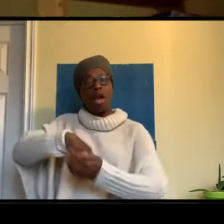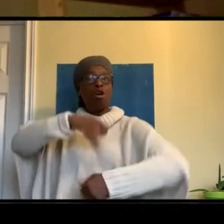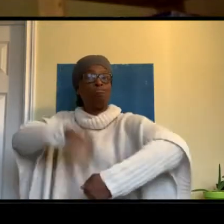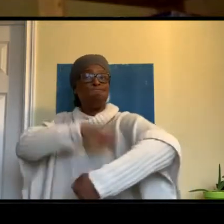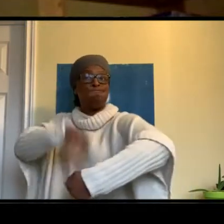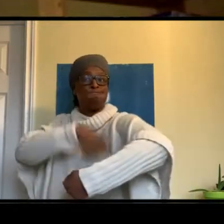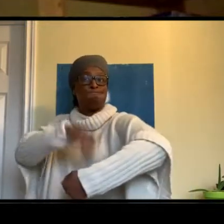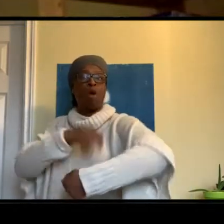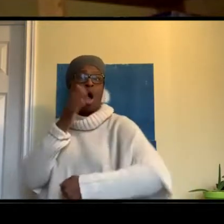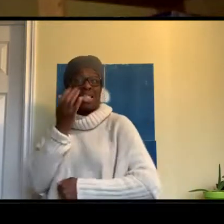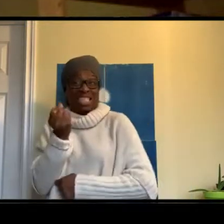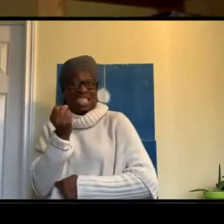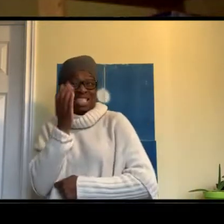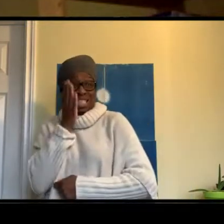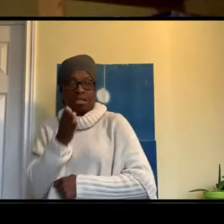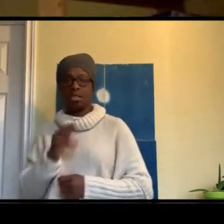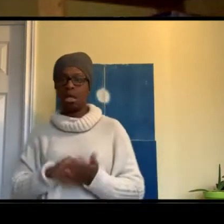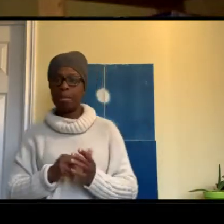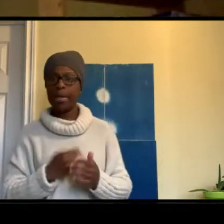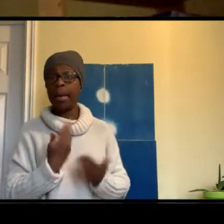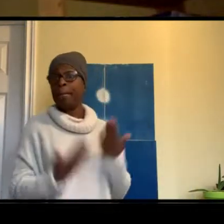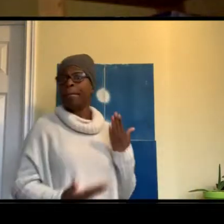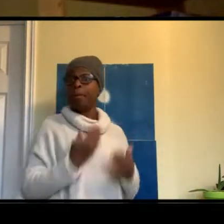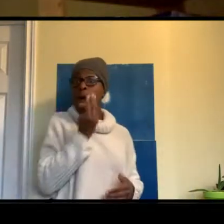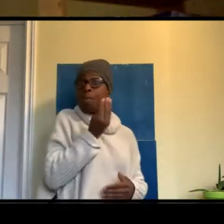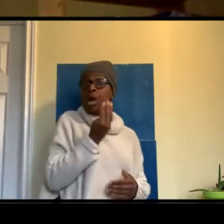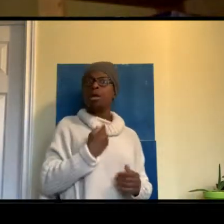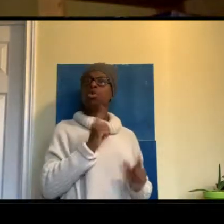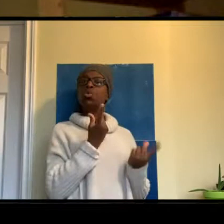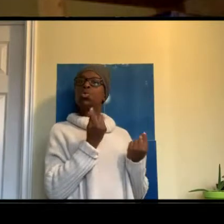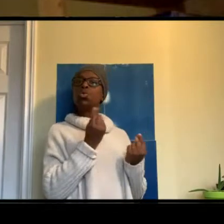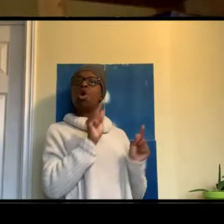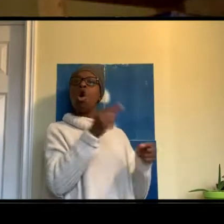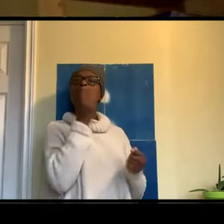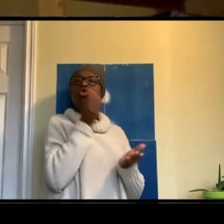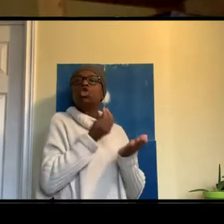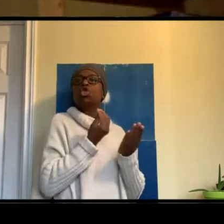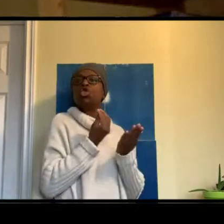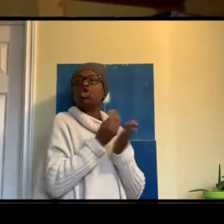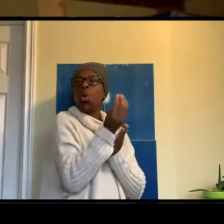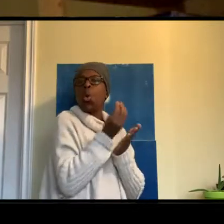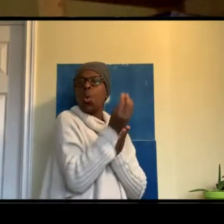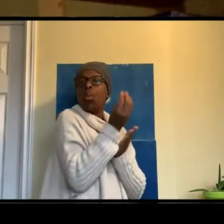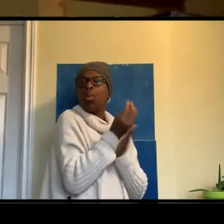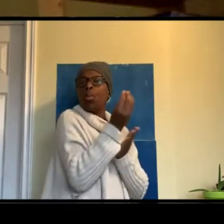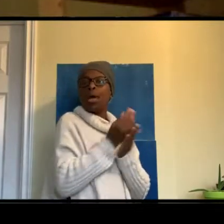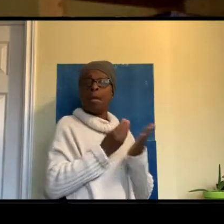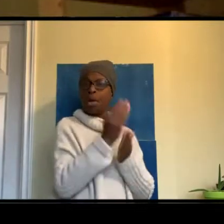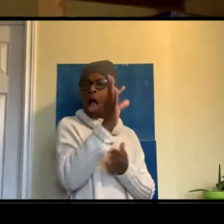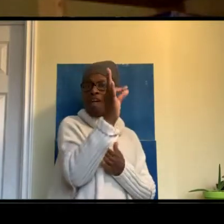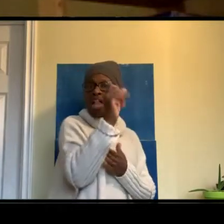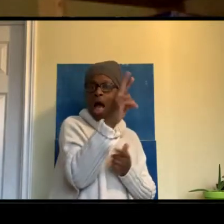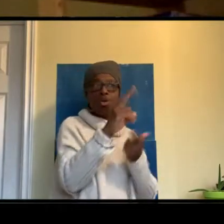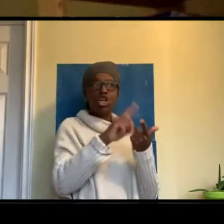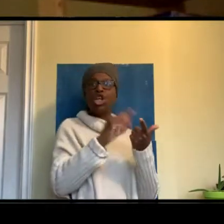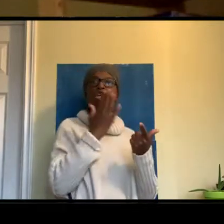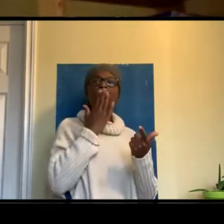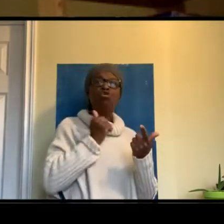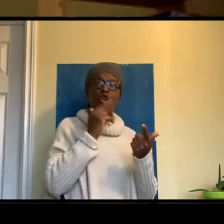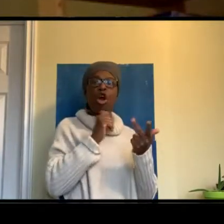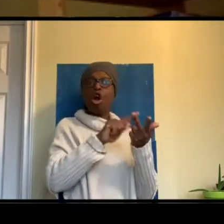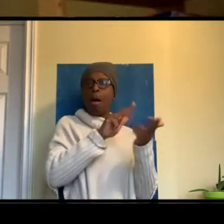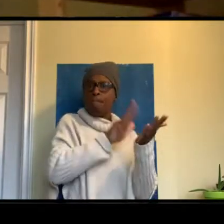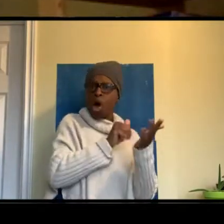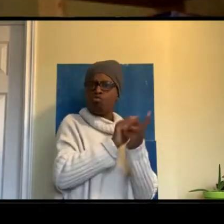Heidi, it's not 1 to 2 months solid back to back. I'm going to say dedicate 2 hours every second day. I'm going to schedule it into my